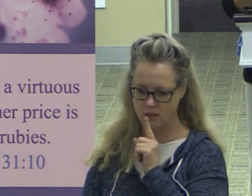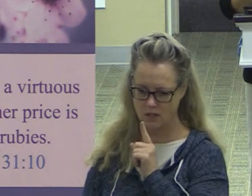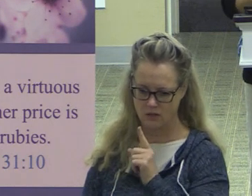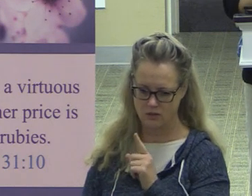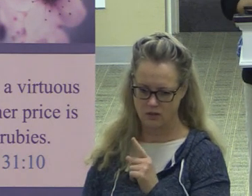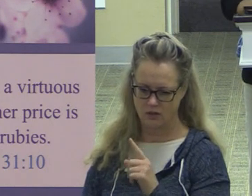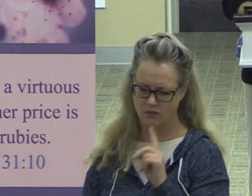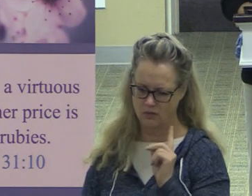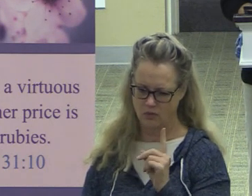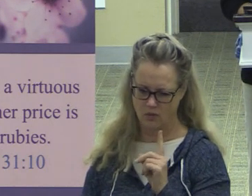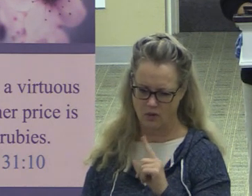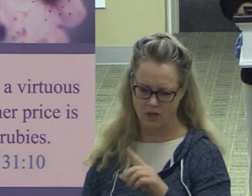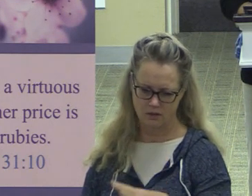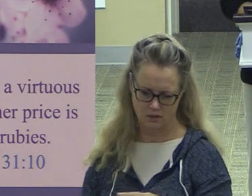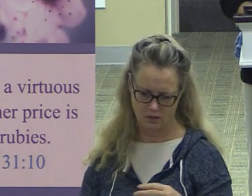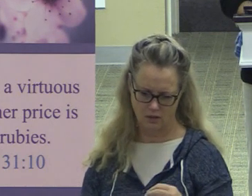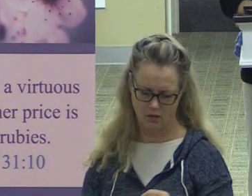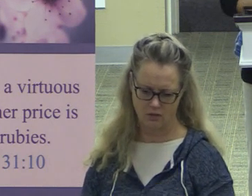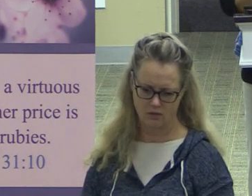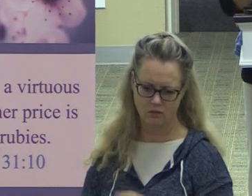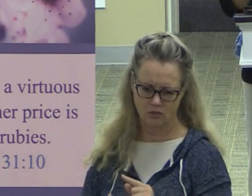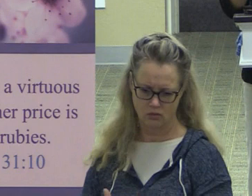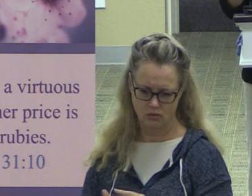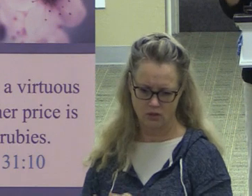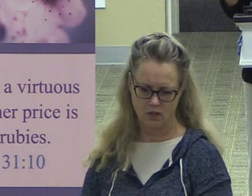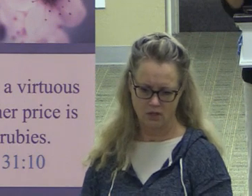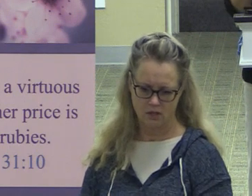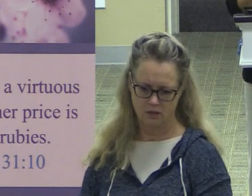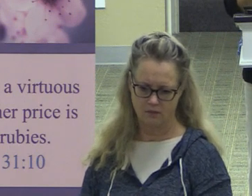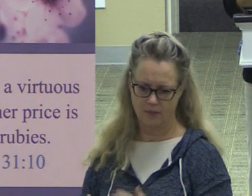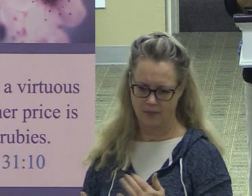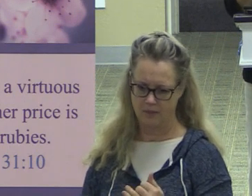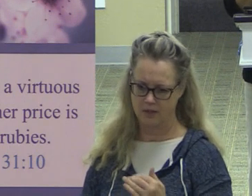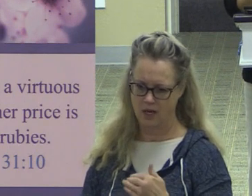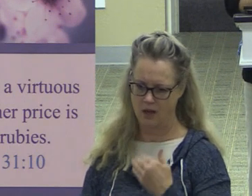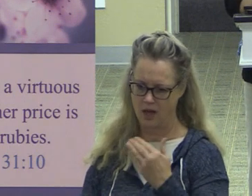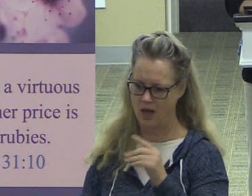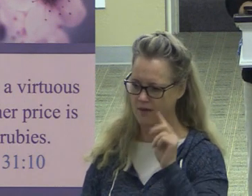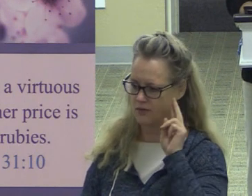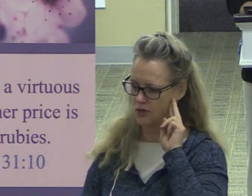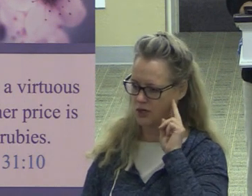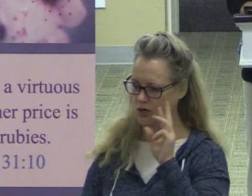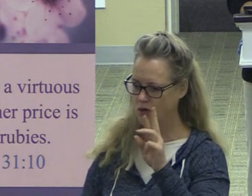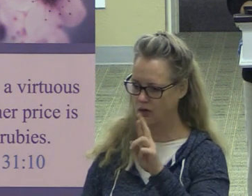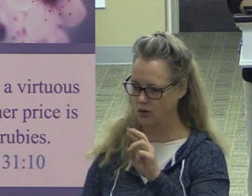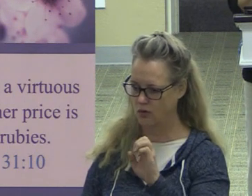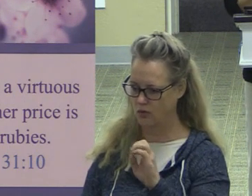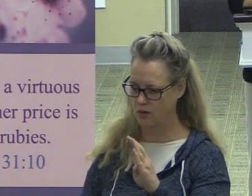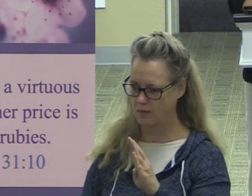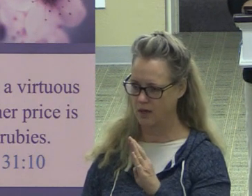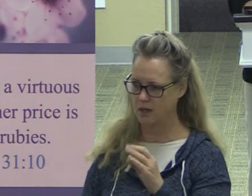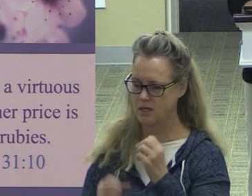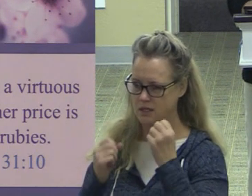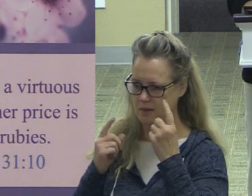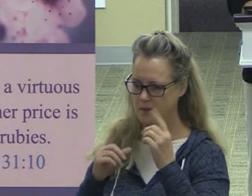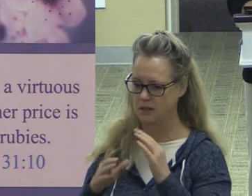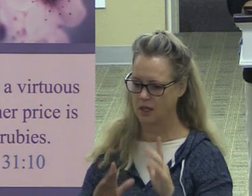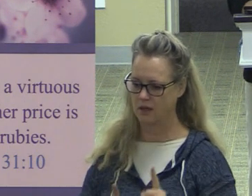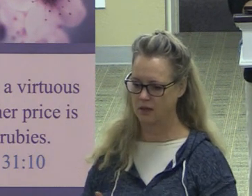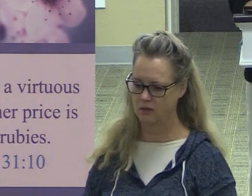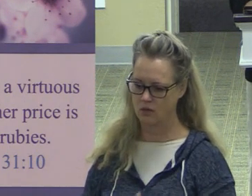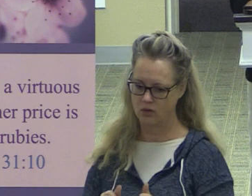this is where I should go, but now after hearing Rebecca, it's just amazing how the Lord puts it all together.